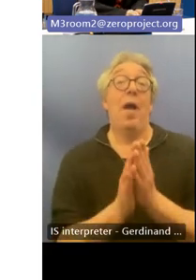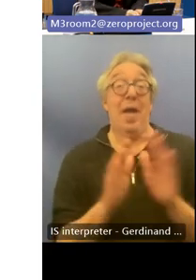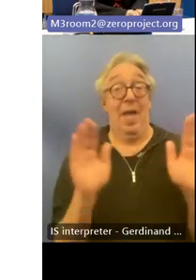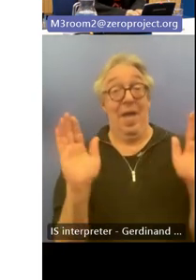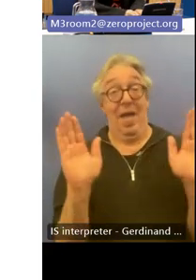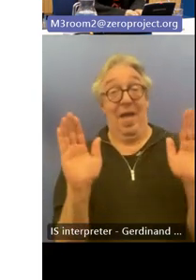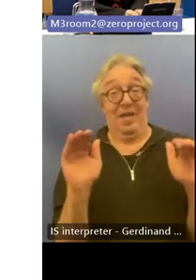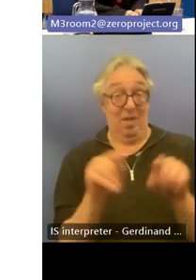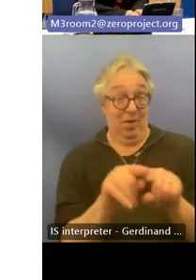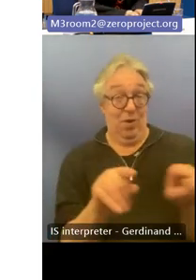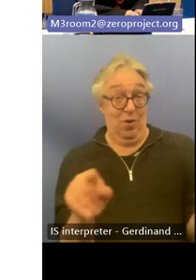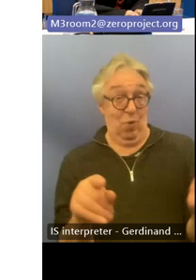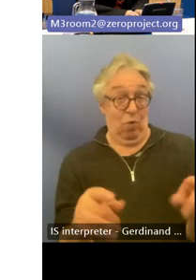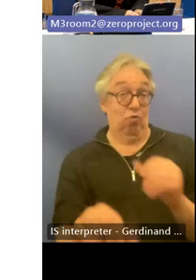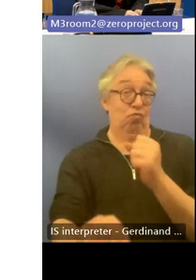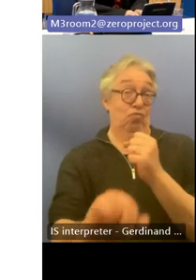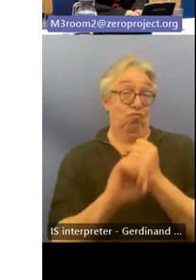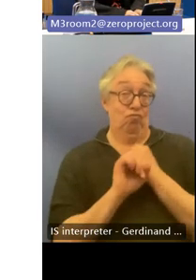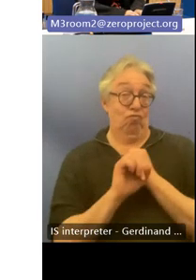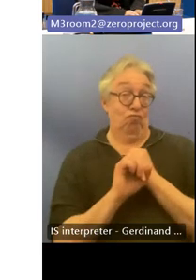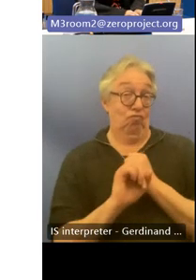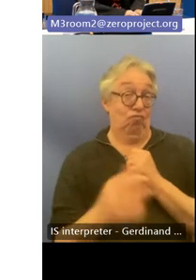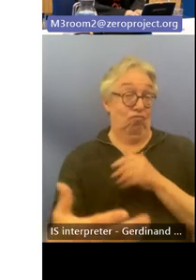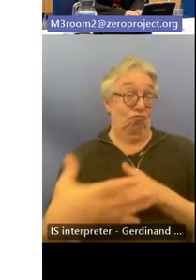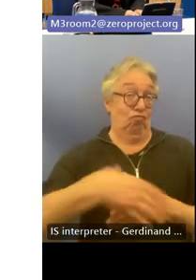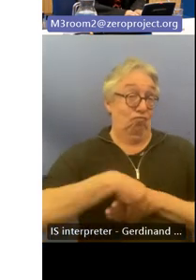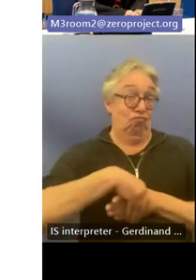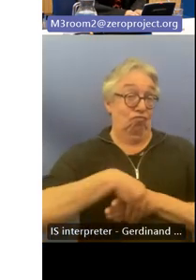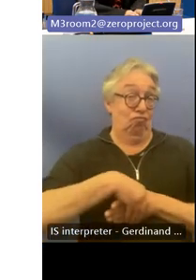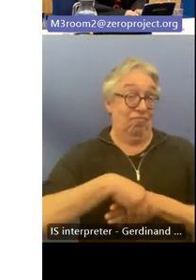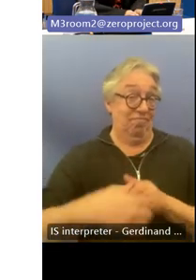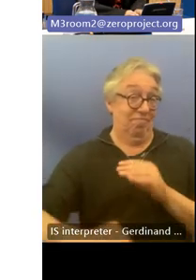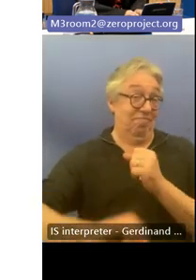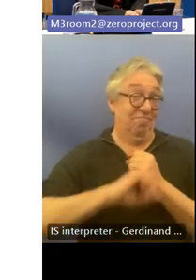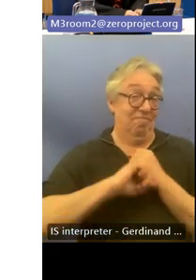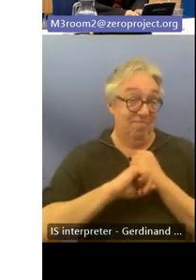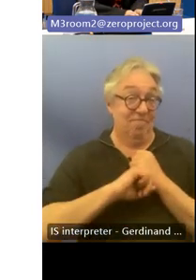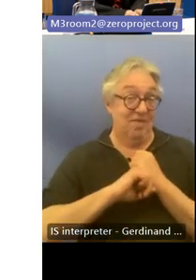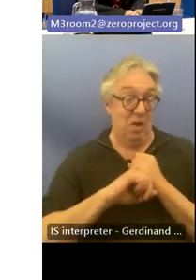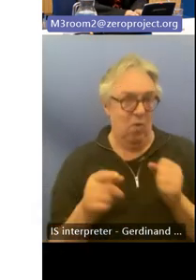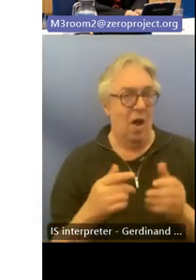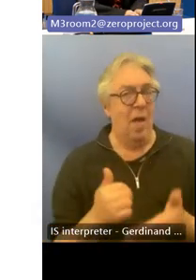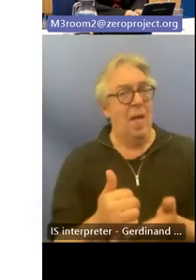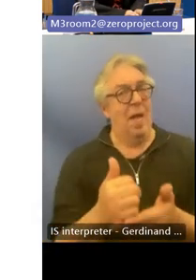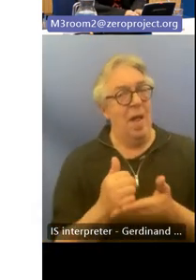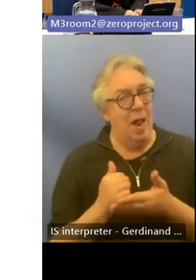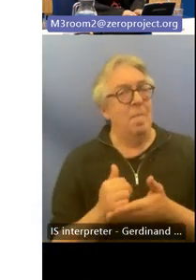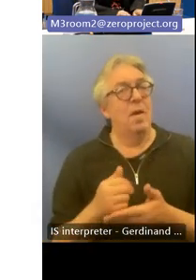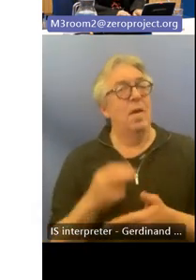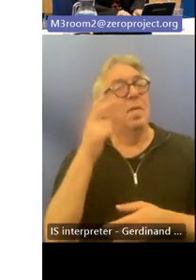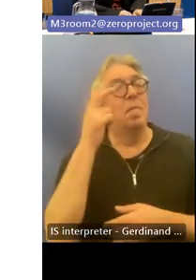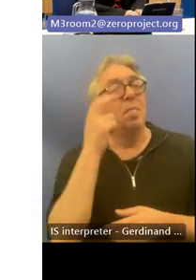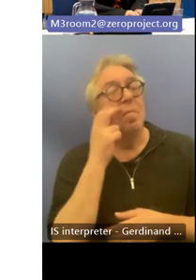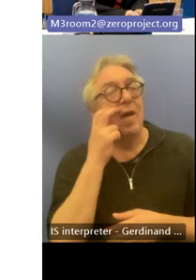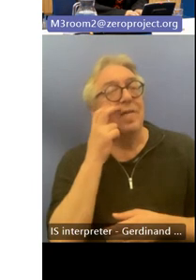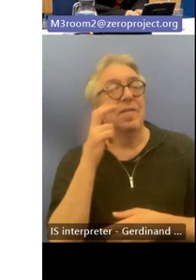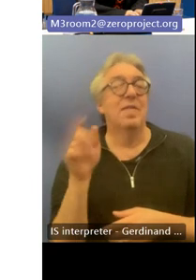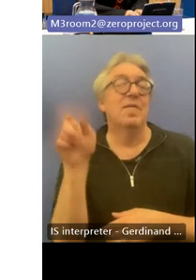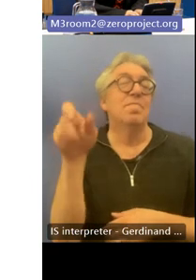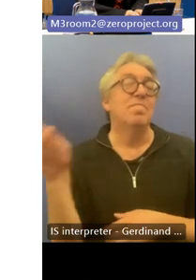all to join hands with us to improve the living condition of